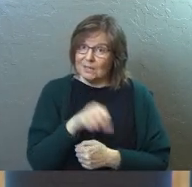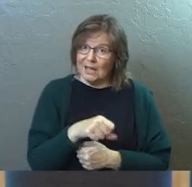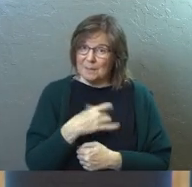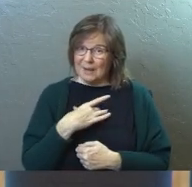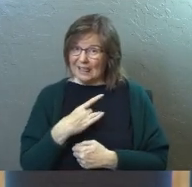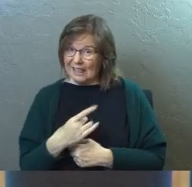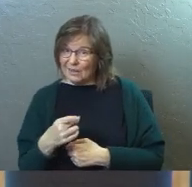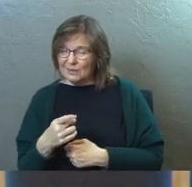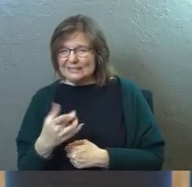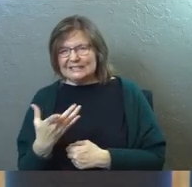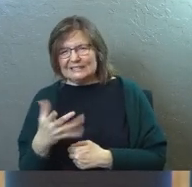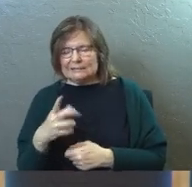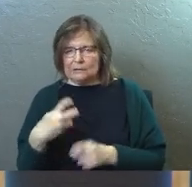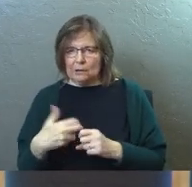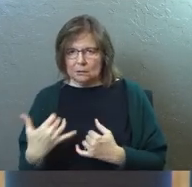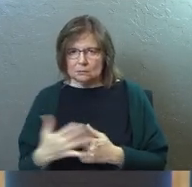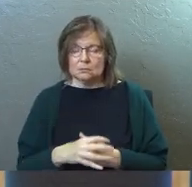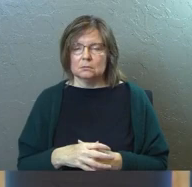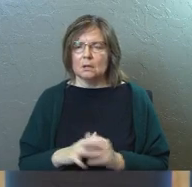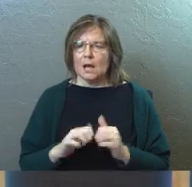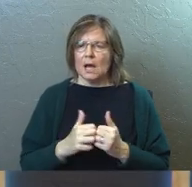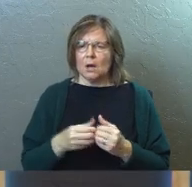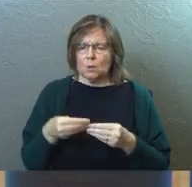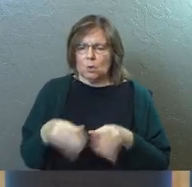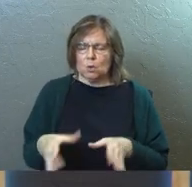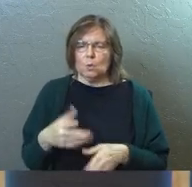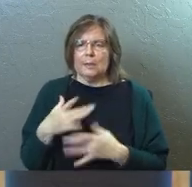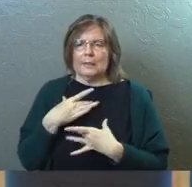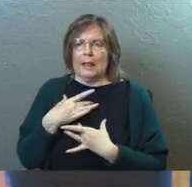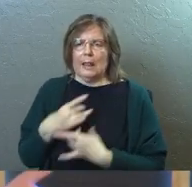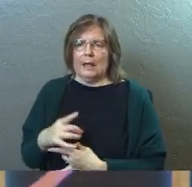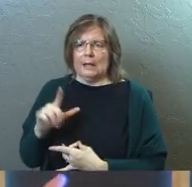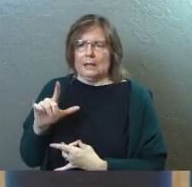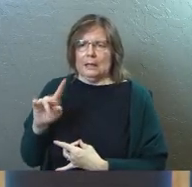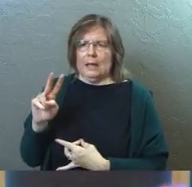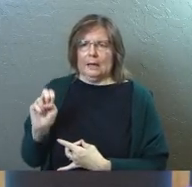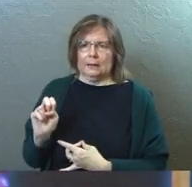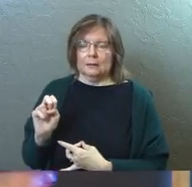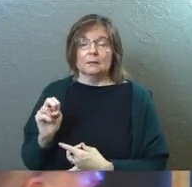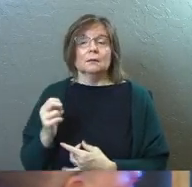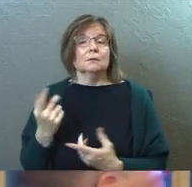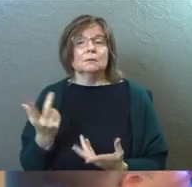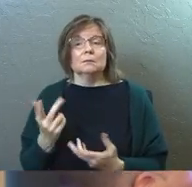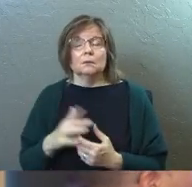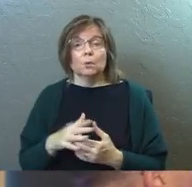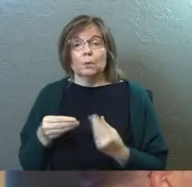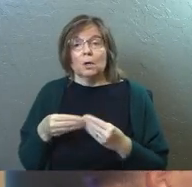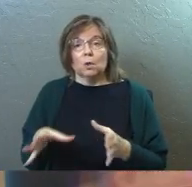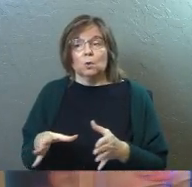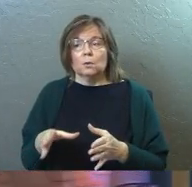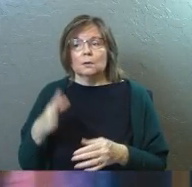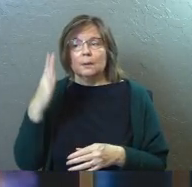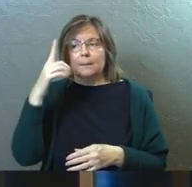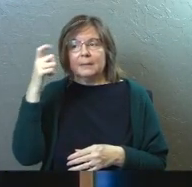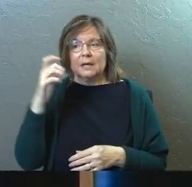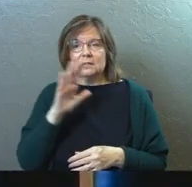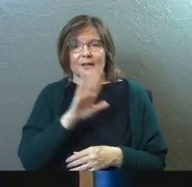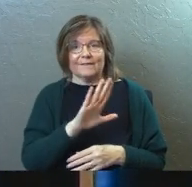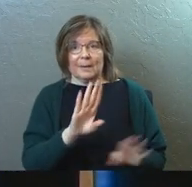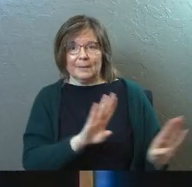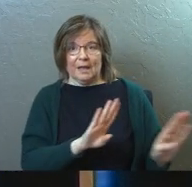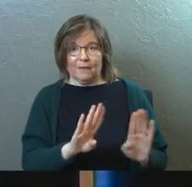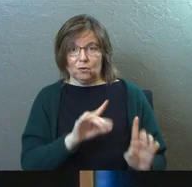I don't like you right now. How do we lose the like? Here's some options. We lose the like because of